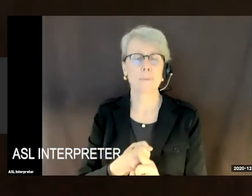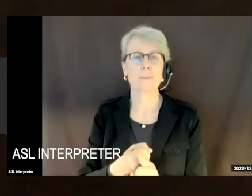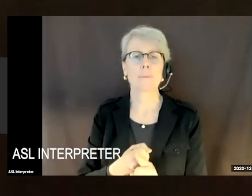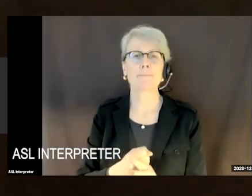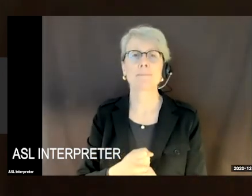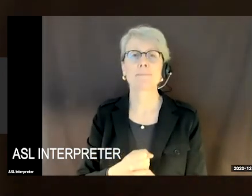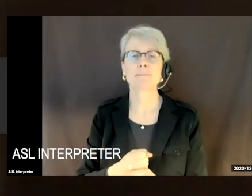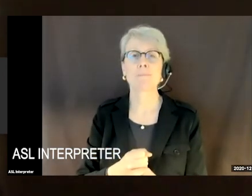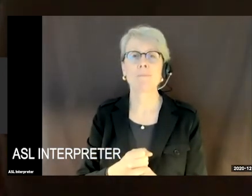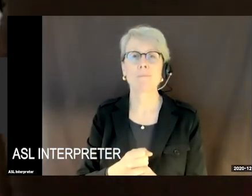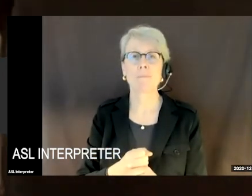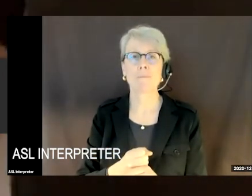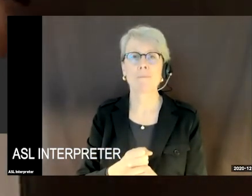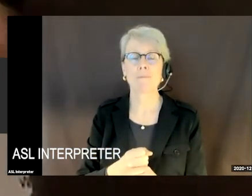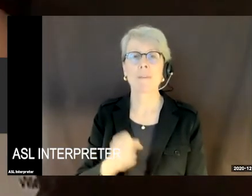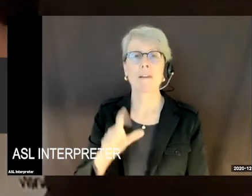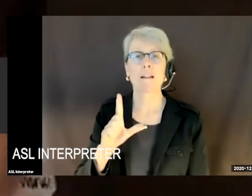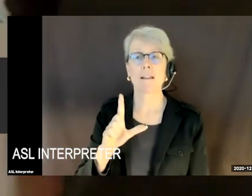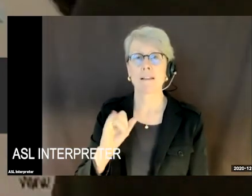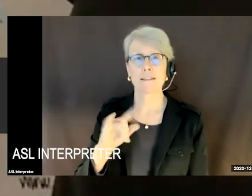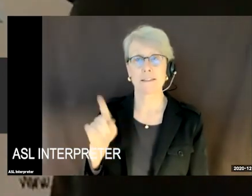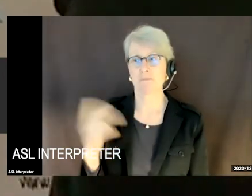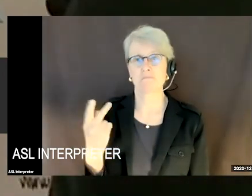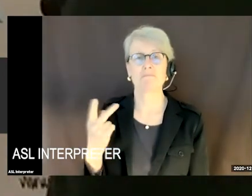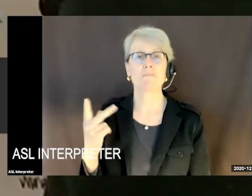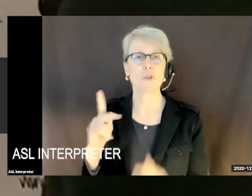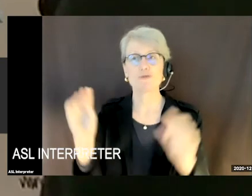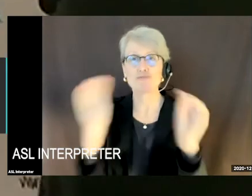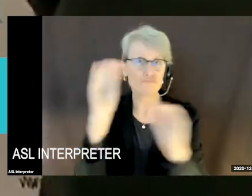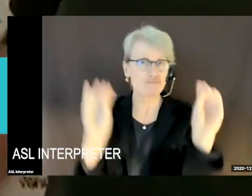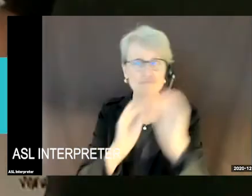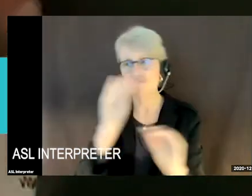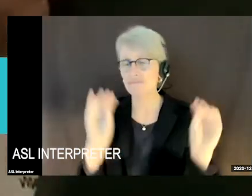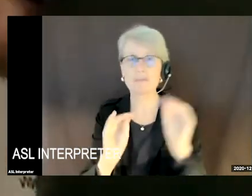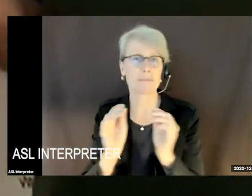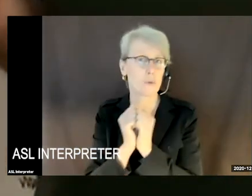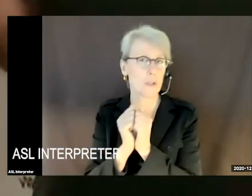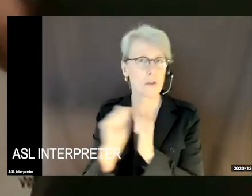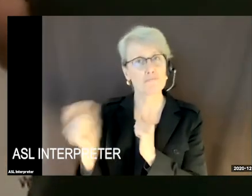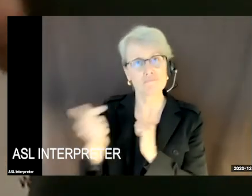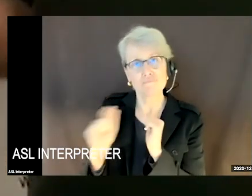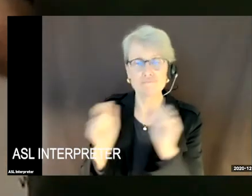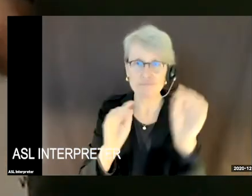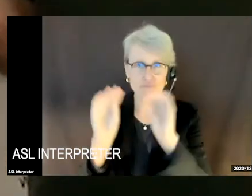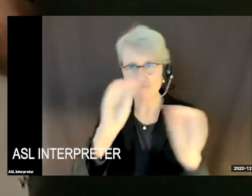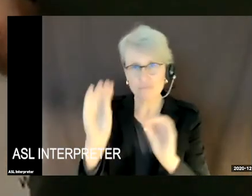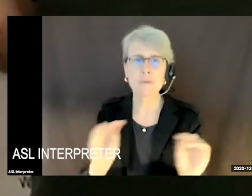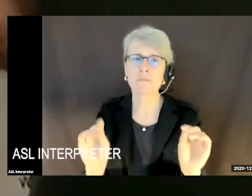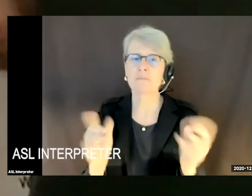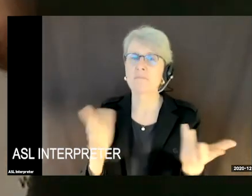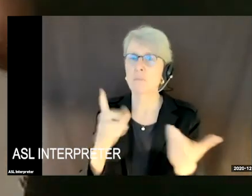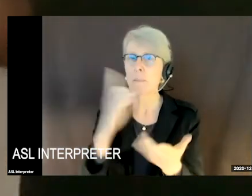here for these sessions, and this last session in particular. Liz and I usually do co-graphic